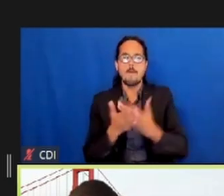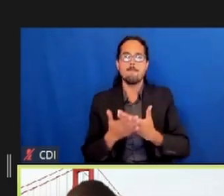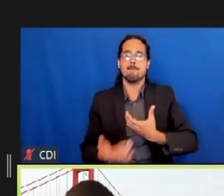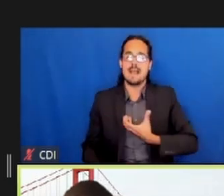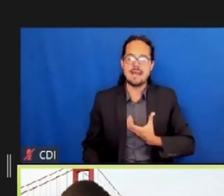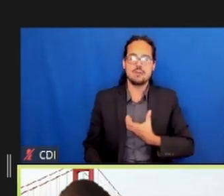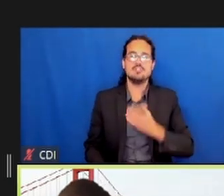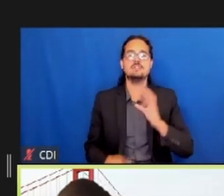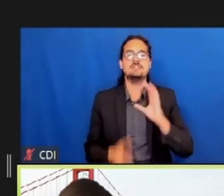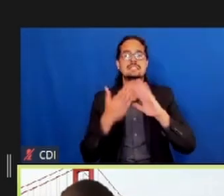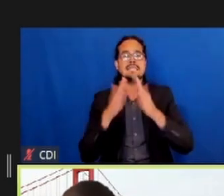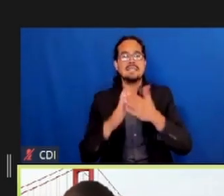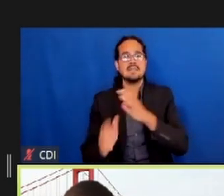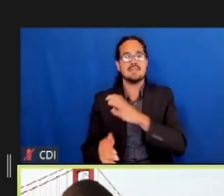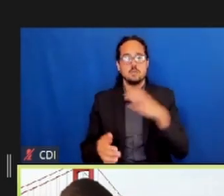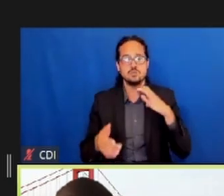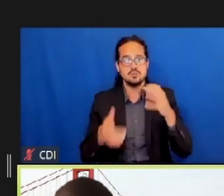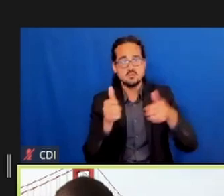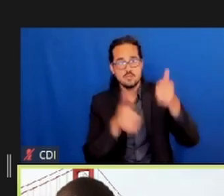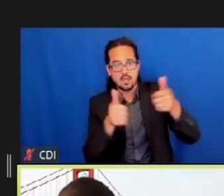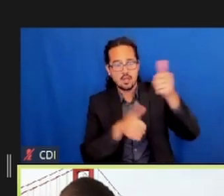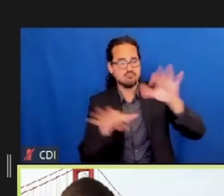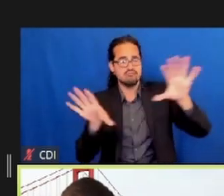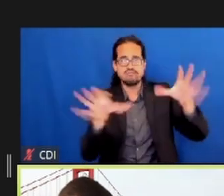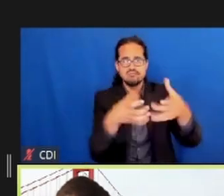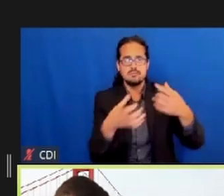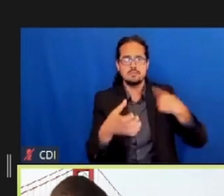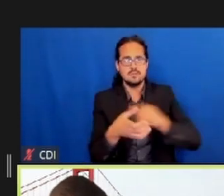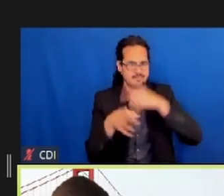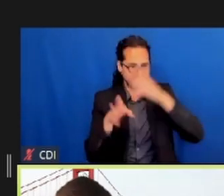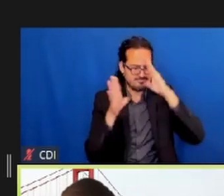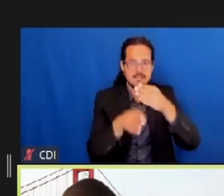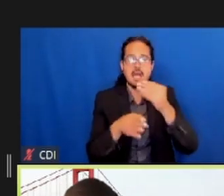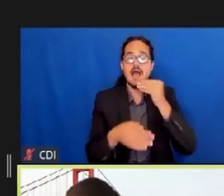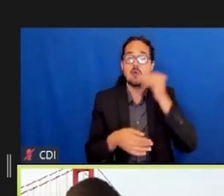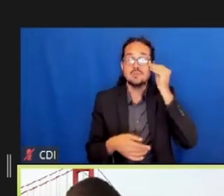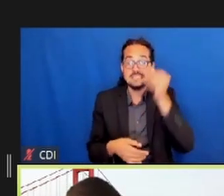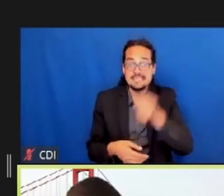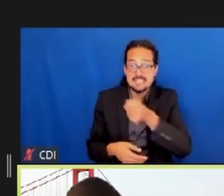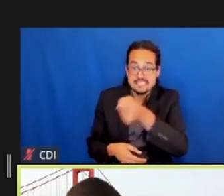housing, homelessness, and sea level rise. Next slide, please.